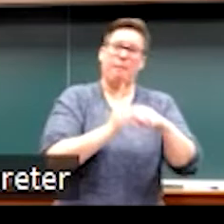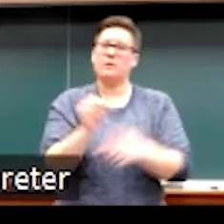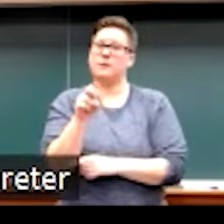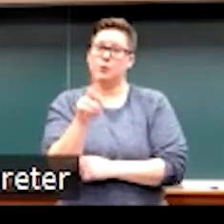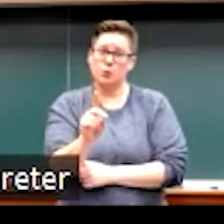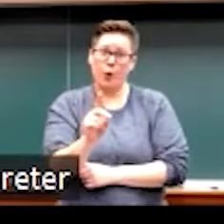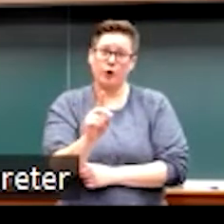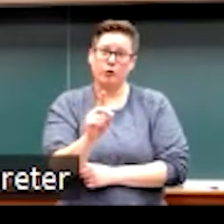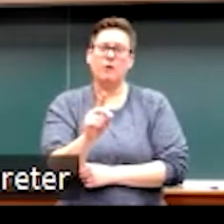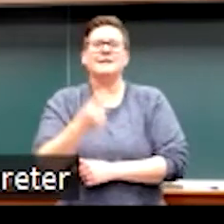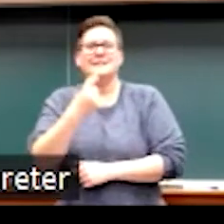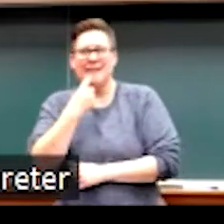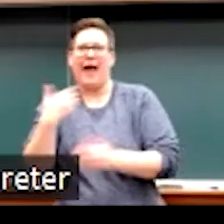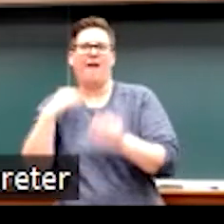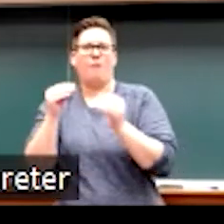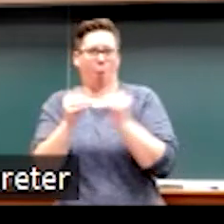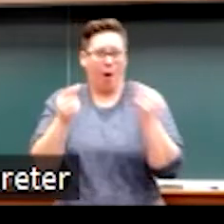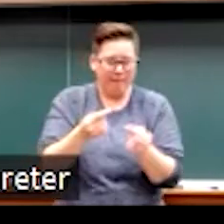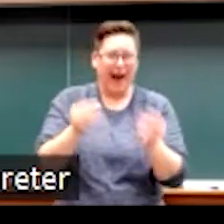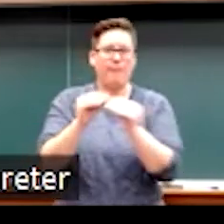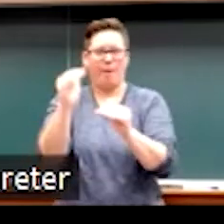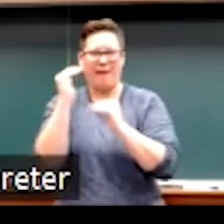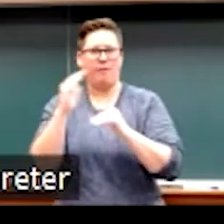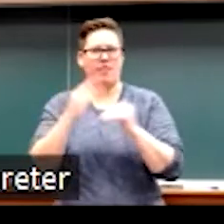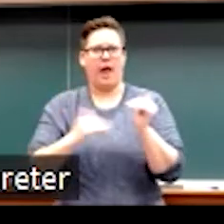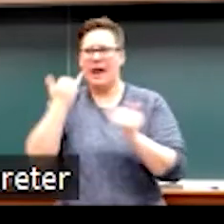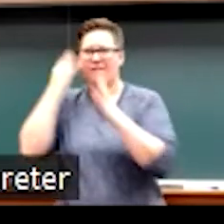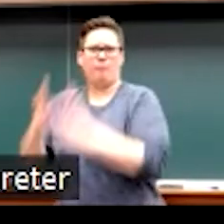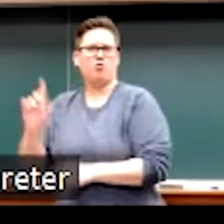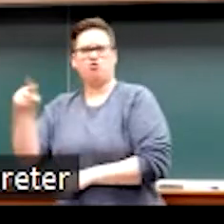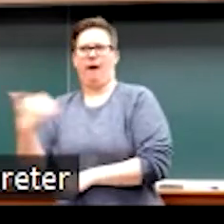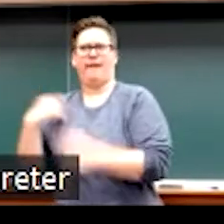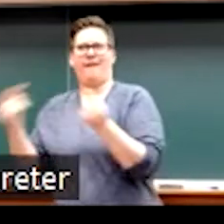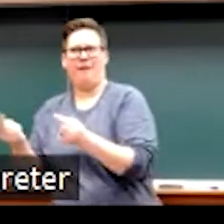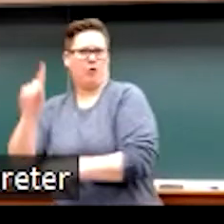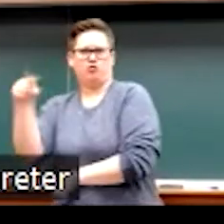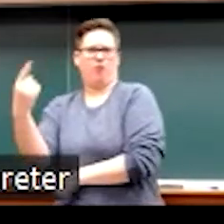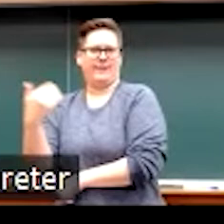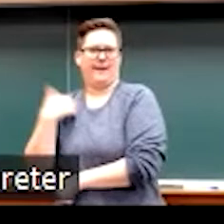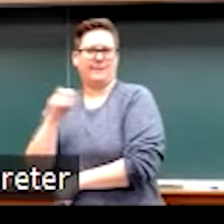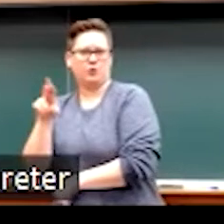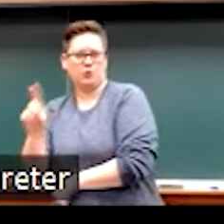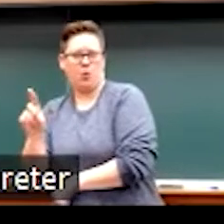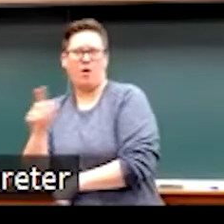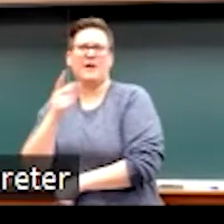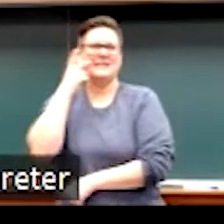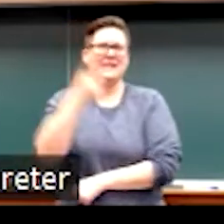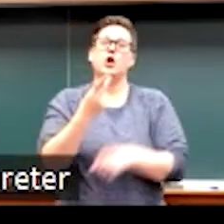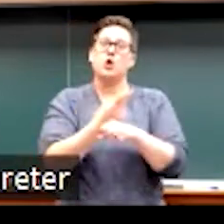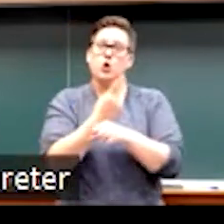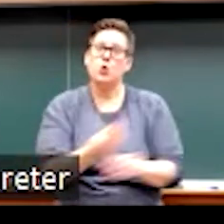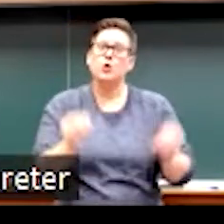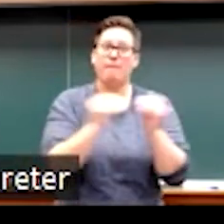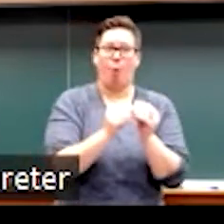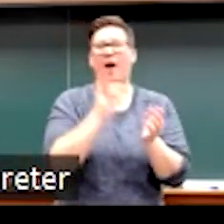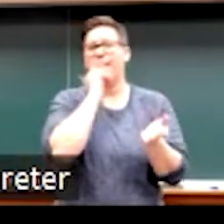use disorder are reporting more pain and impairment than people with either one alone. And you see greater use and